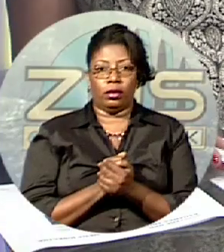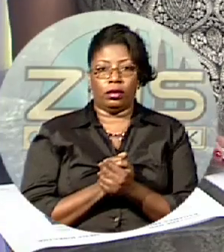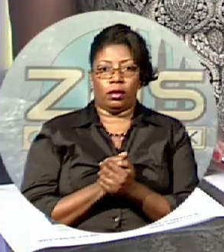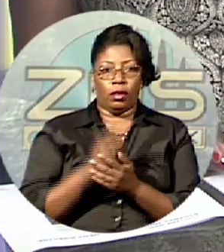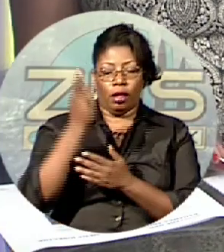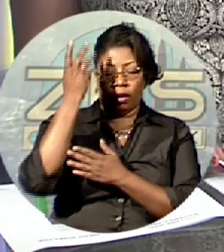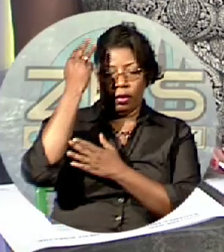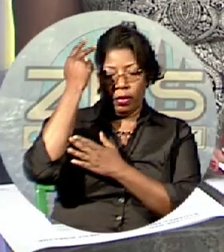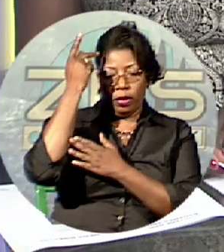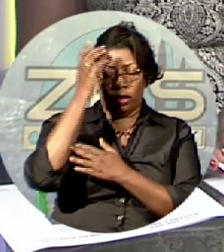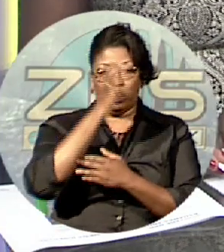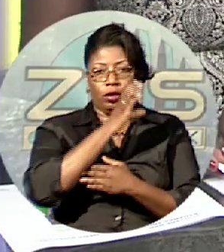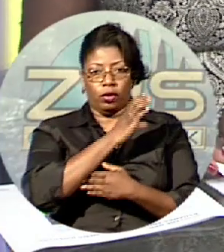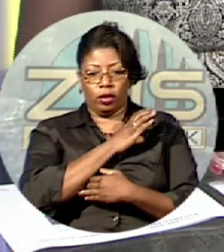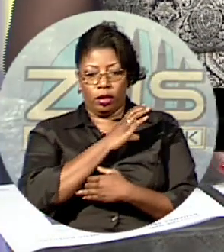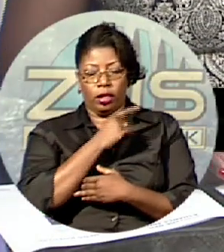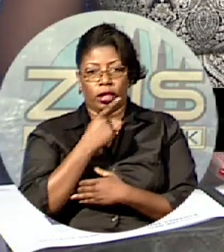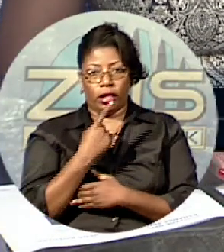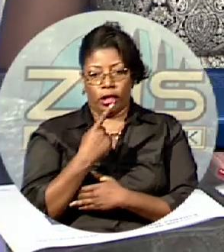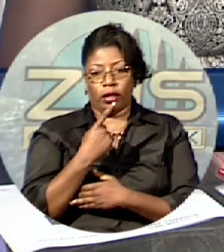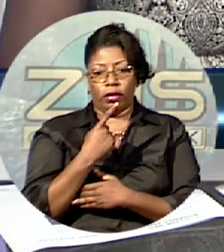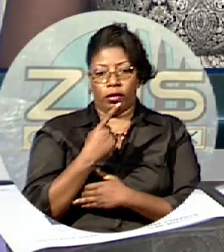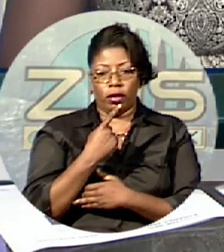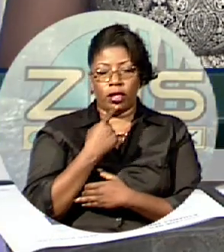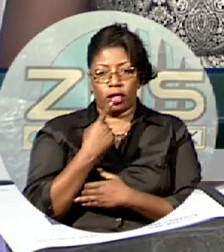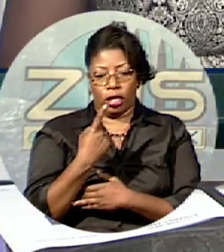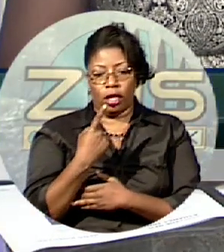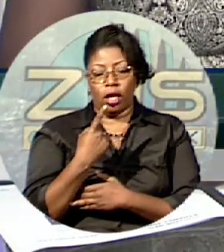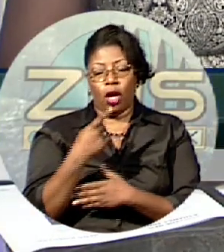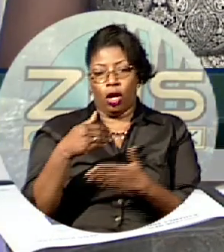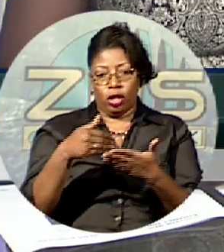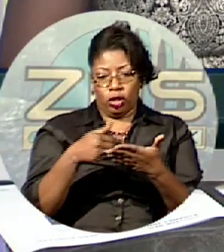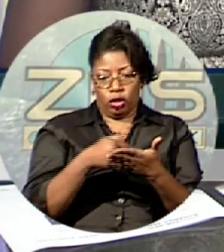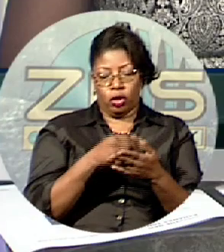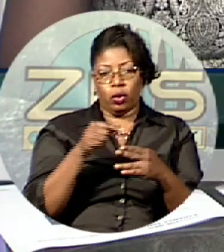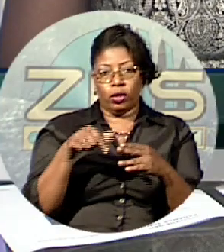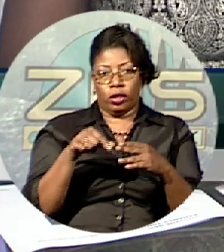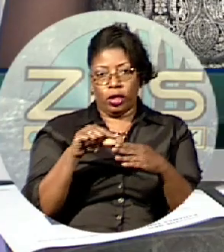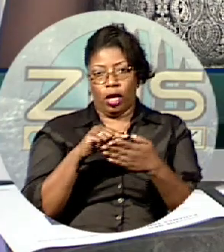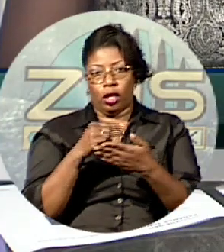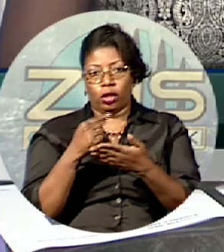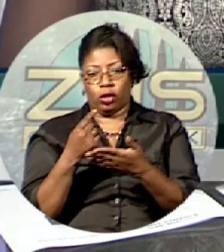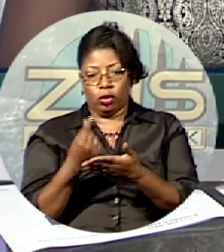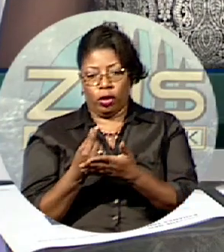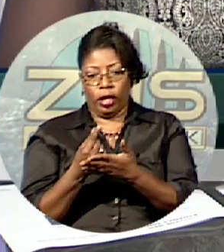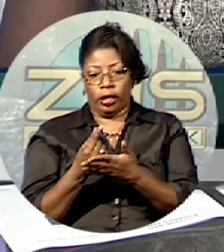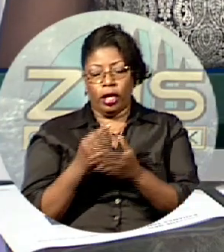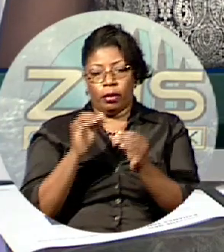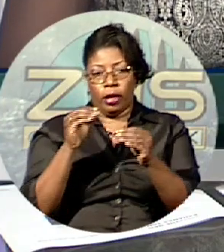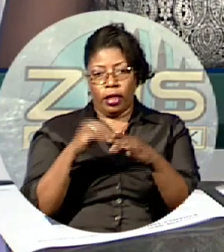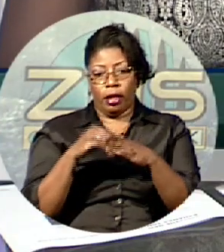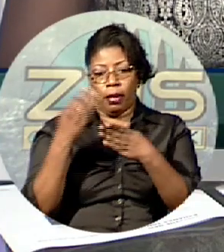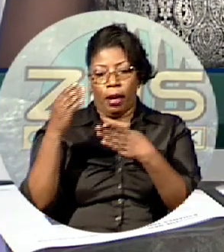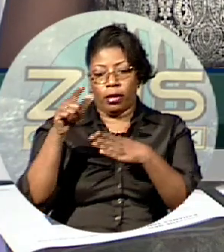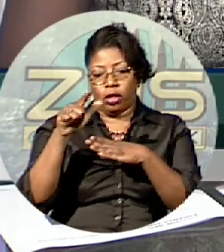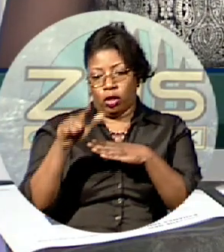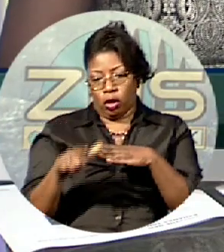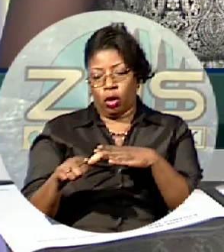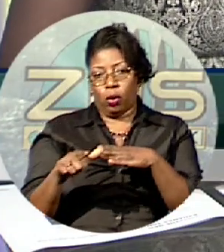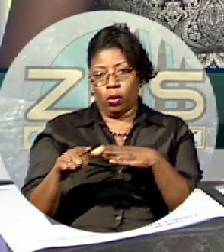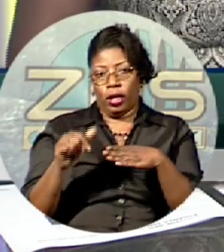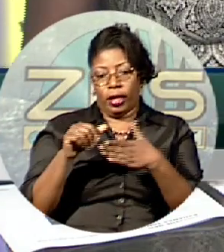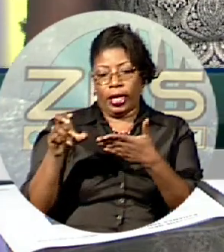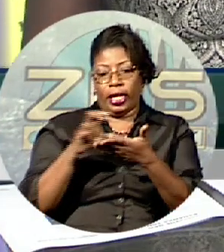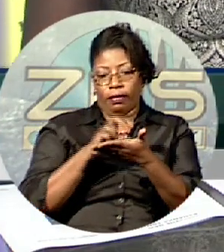Prime Minister Perry Christie giving his take on the recent downgrade from Standard & Poor's, placing the Bahamas one step lower than